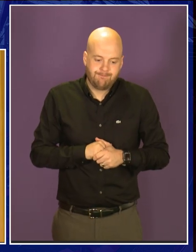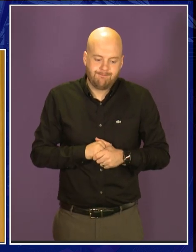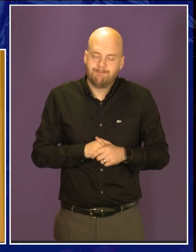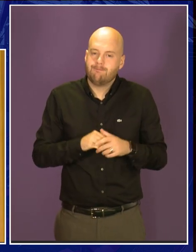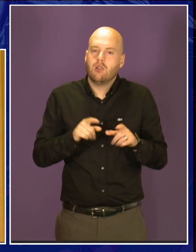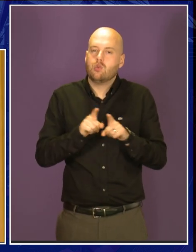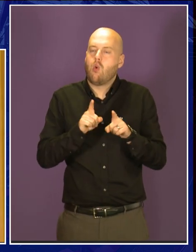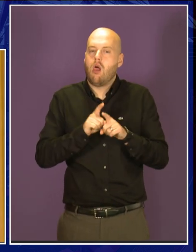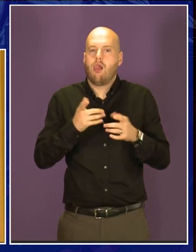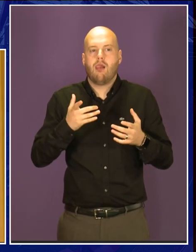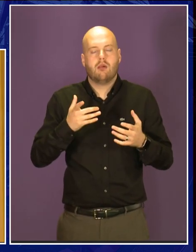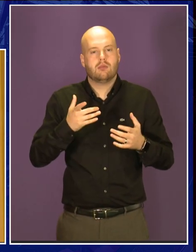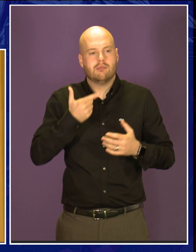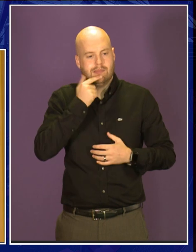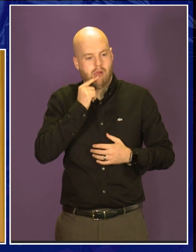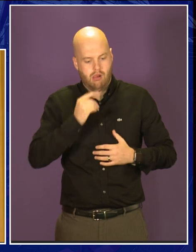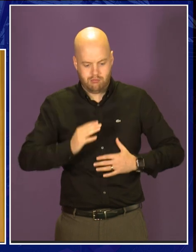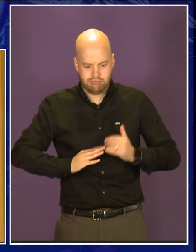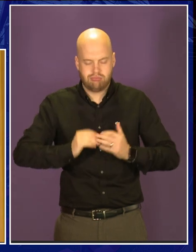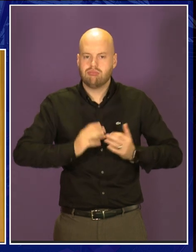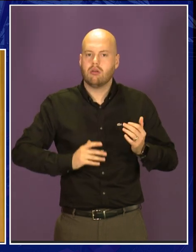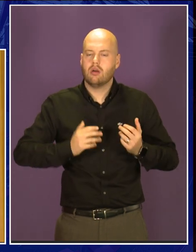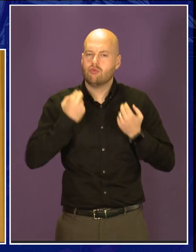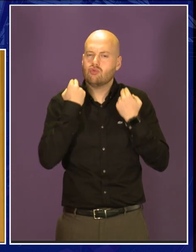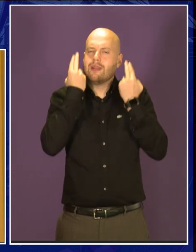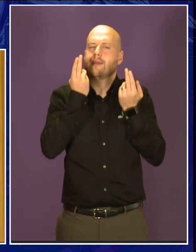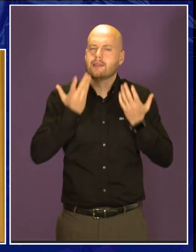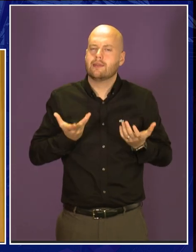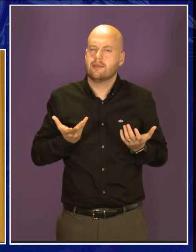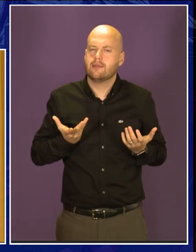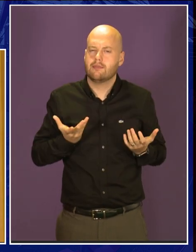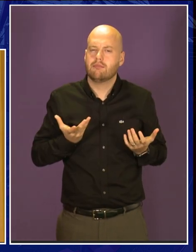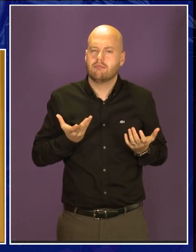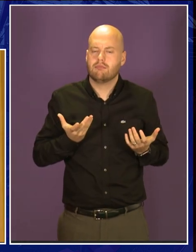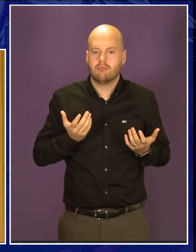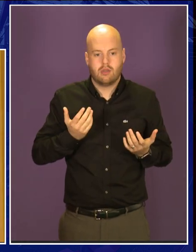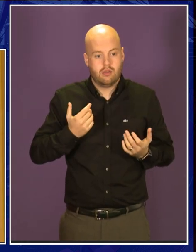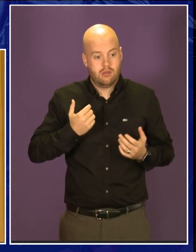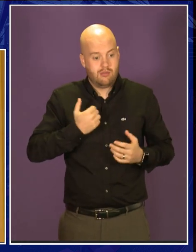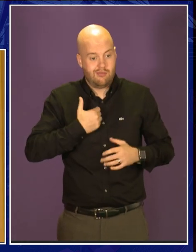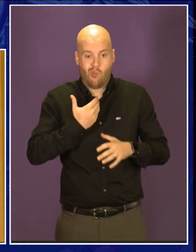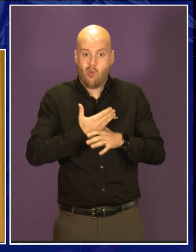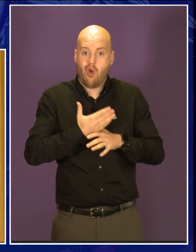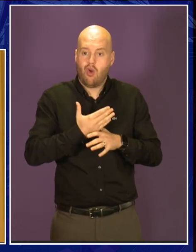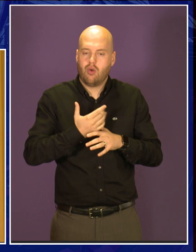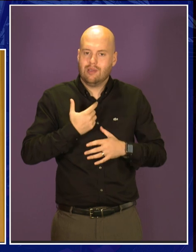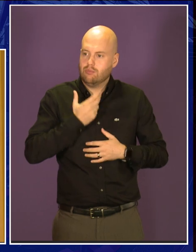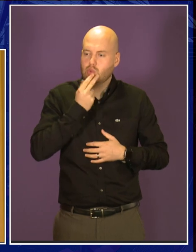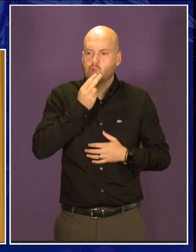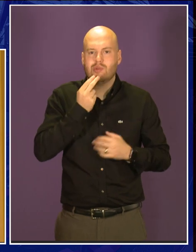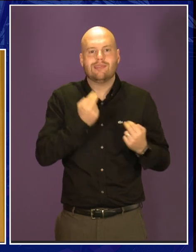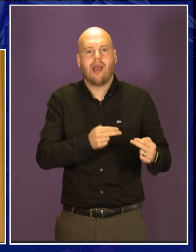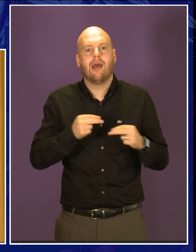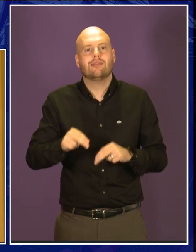theme of resilience that in both of our fields, in our areas of work, we're using dance as a